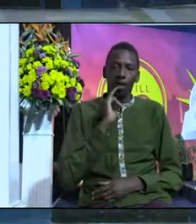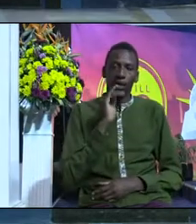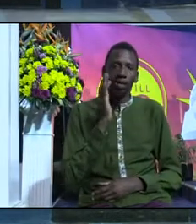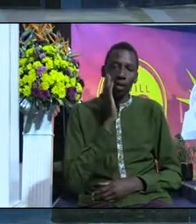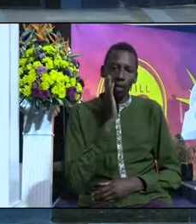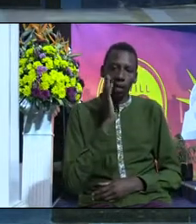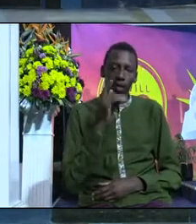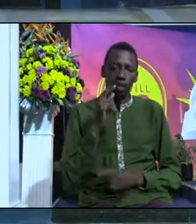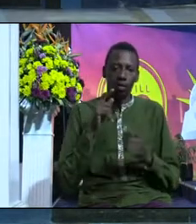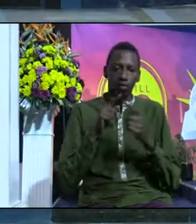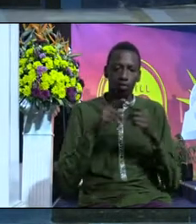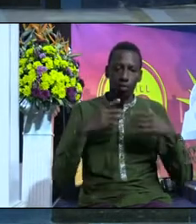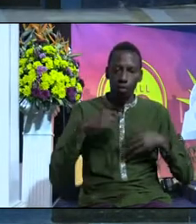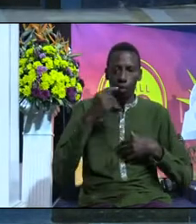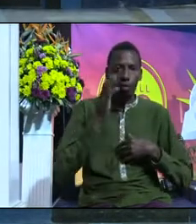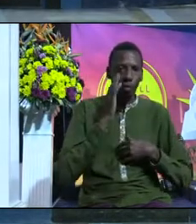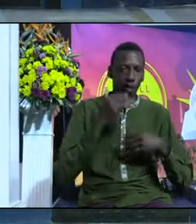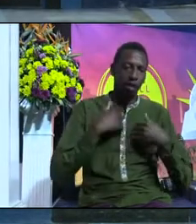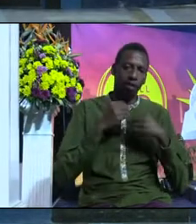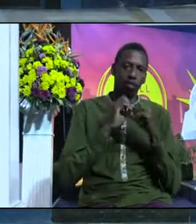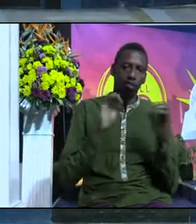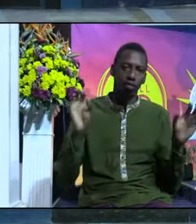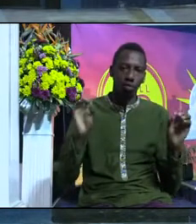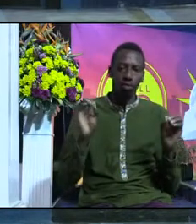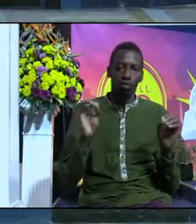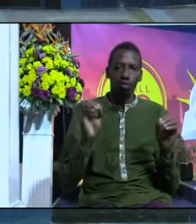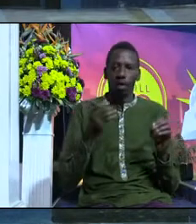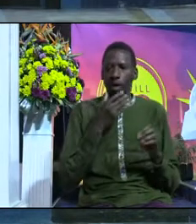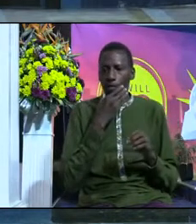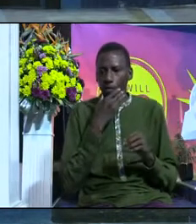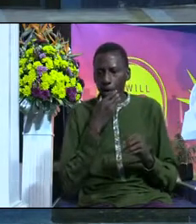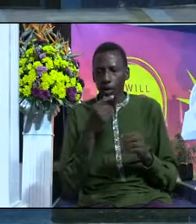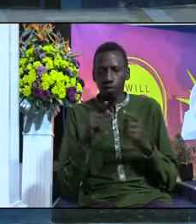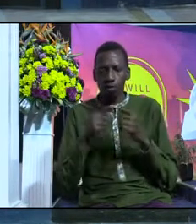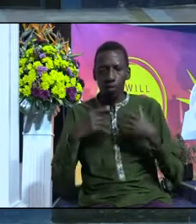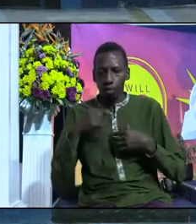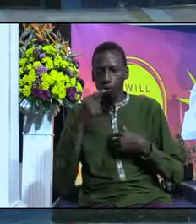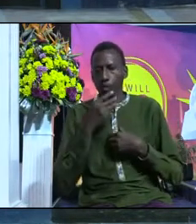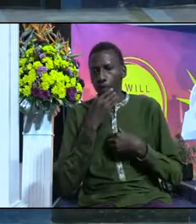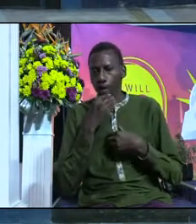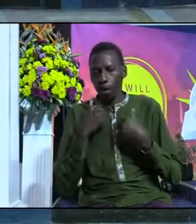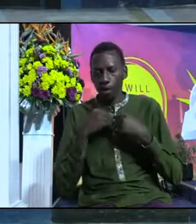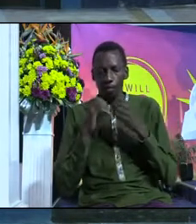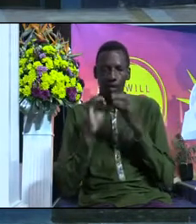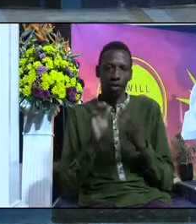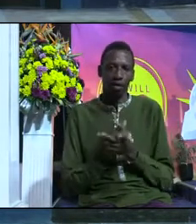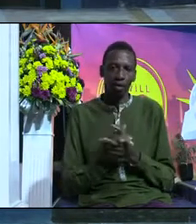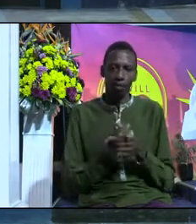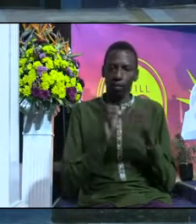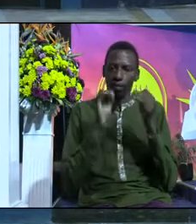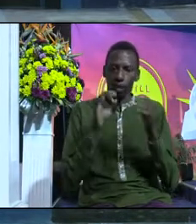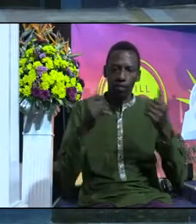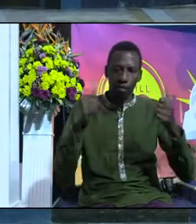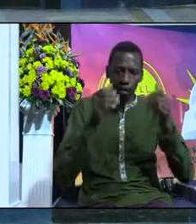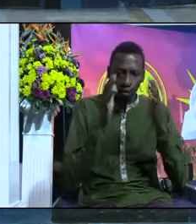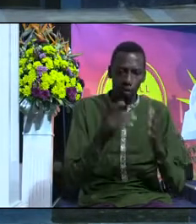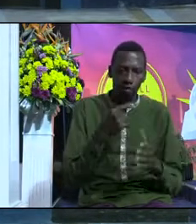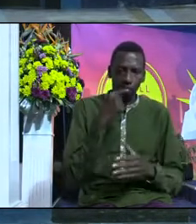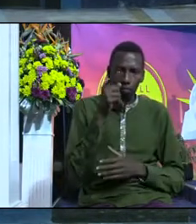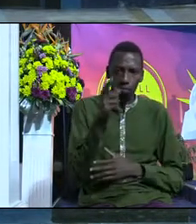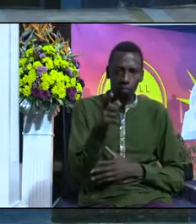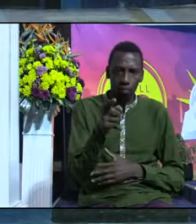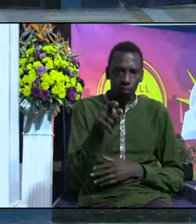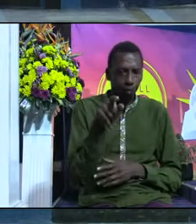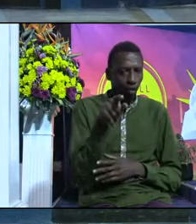motherless and a father to the fatherless. If anybody tells you that you can't make it because